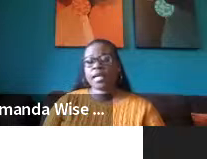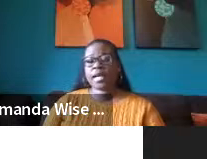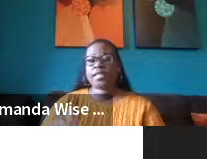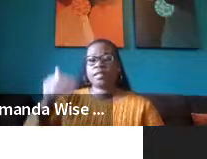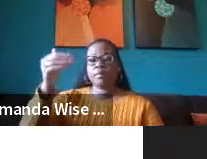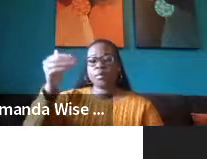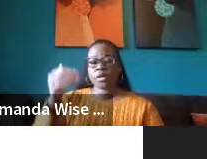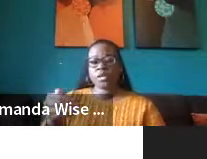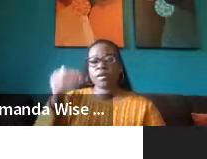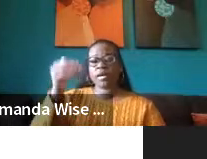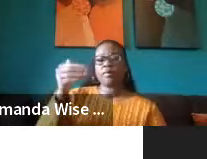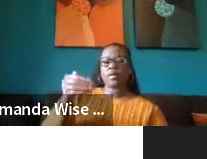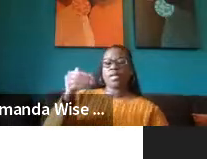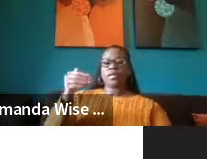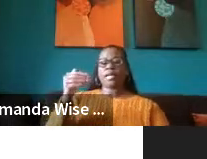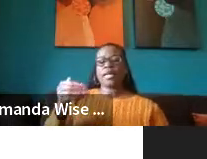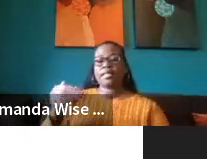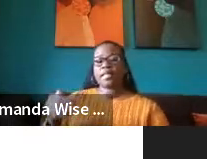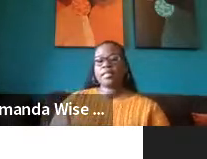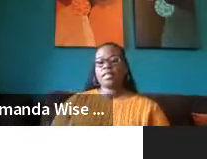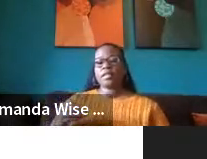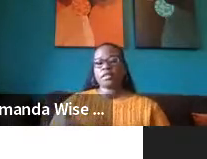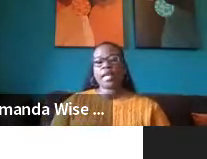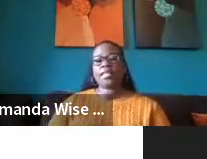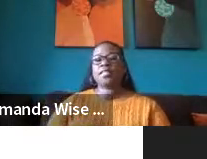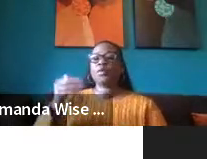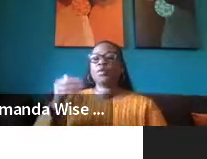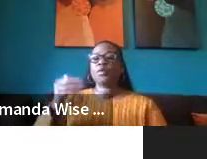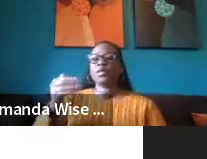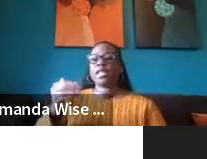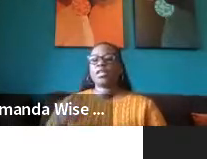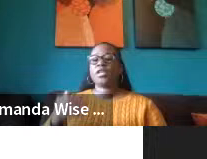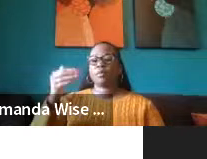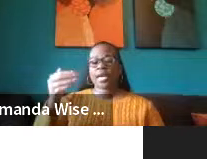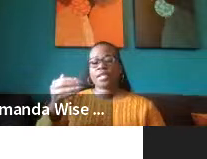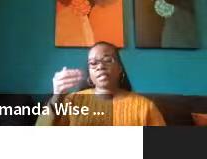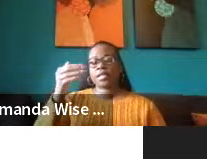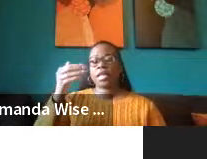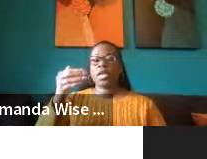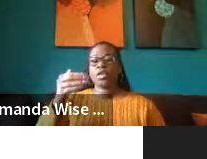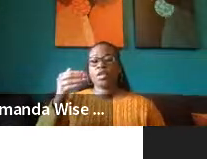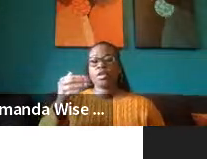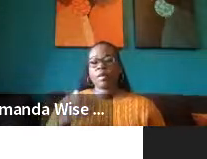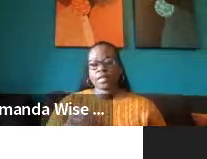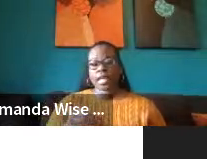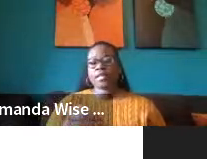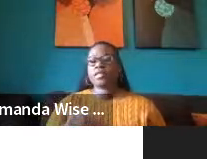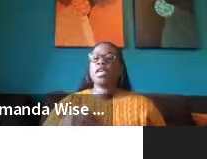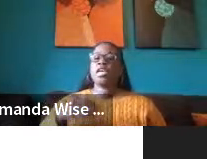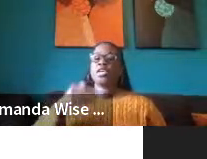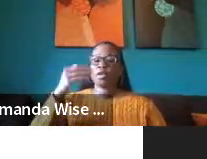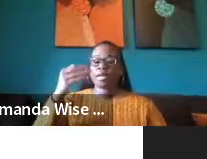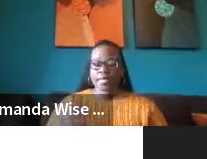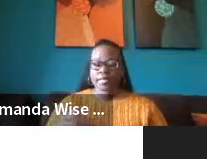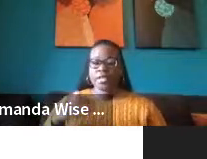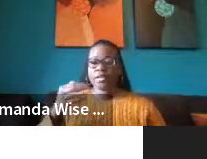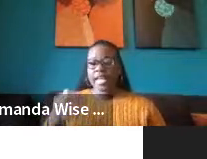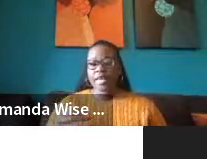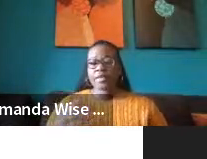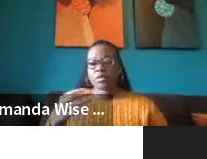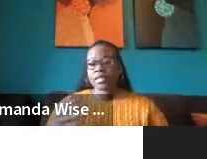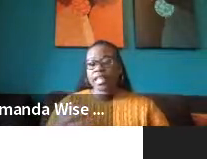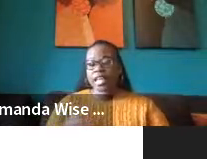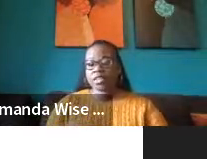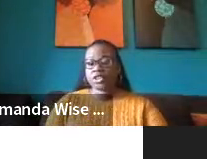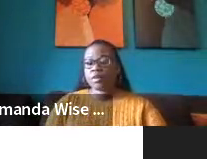sites, just because the more you're uploading your content to those sites, the more likely your pages, your websites, your content, your